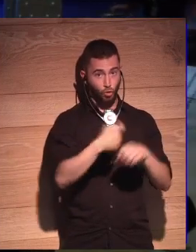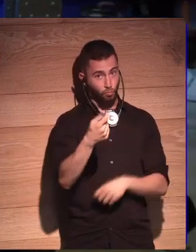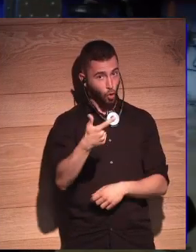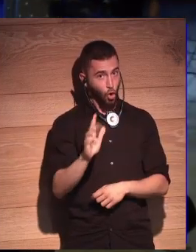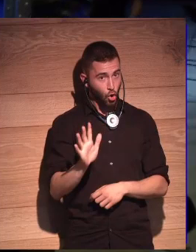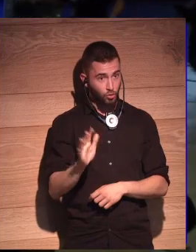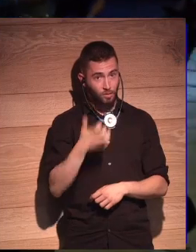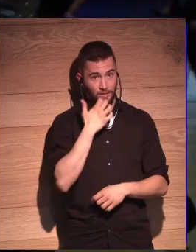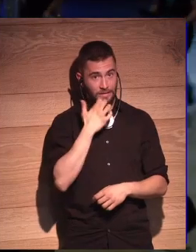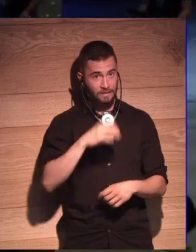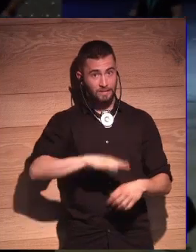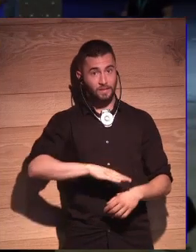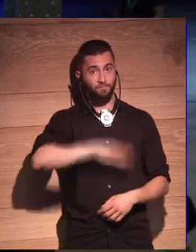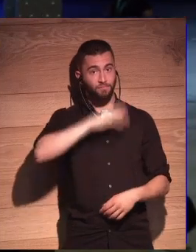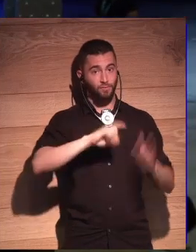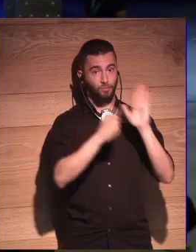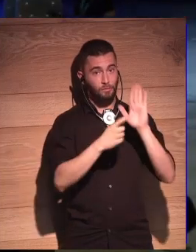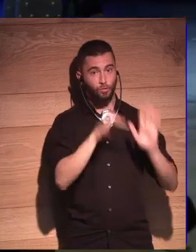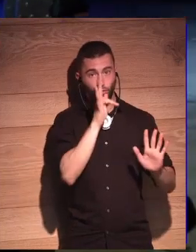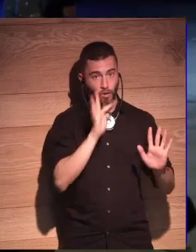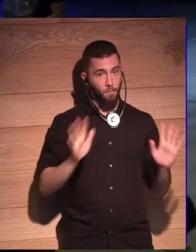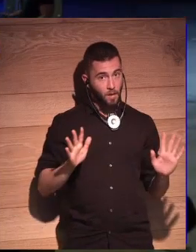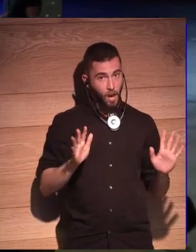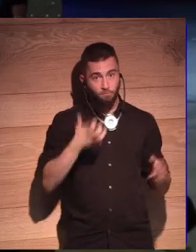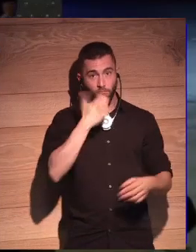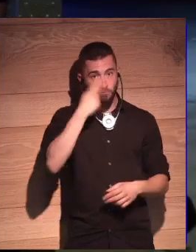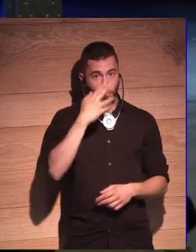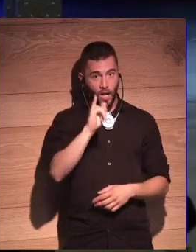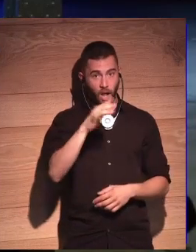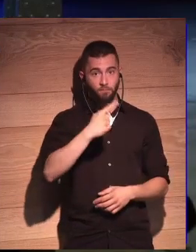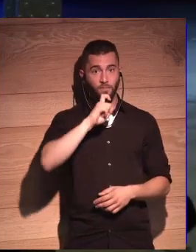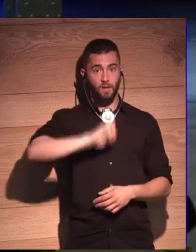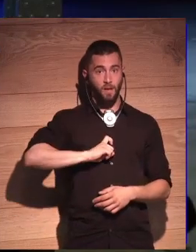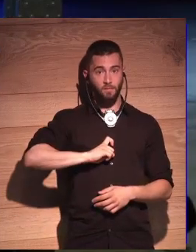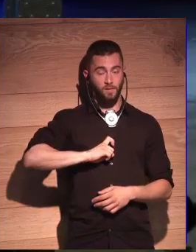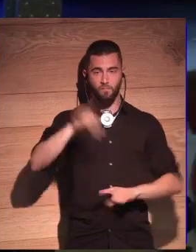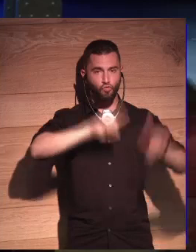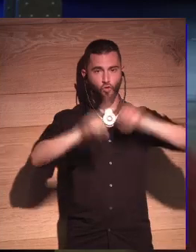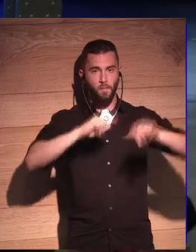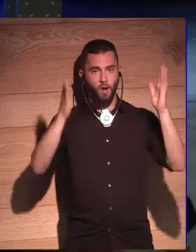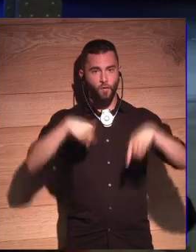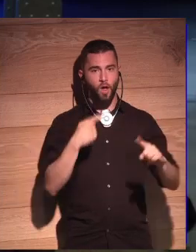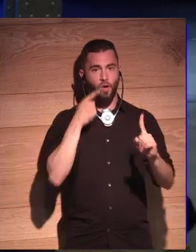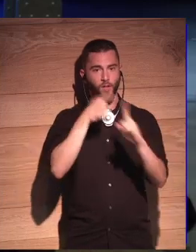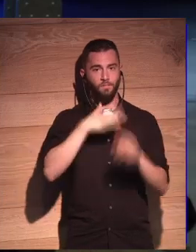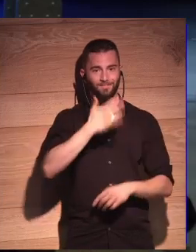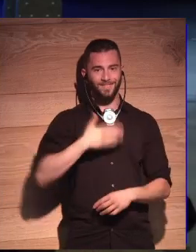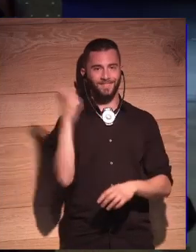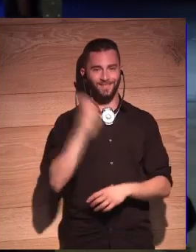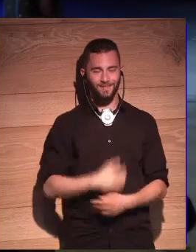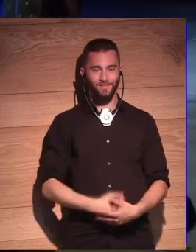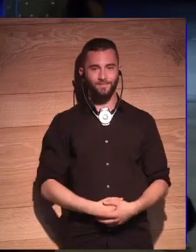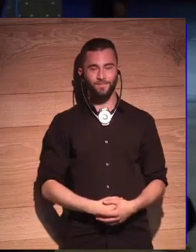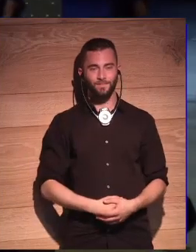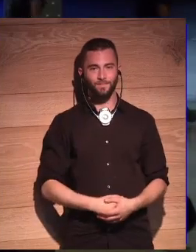I think there are very few tickets still left, but if you're interested, please let us know, and we will make